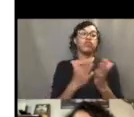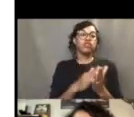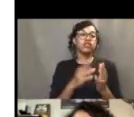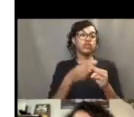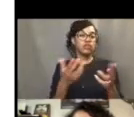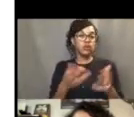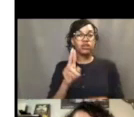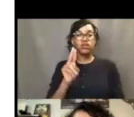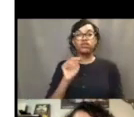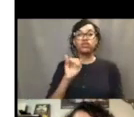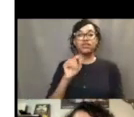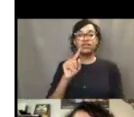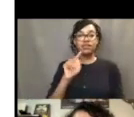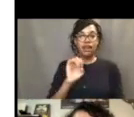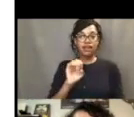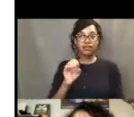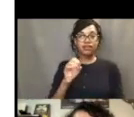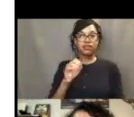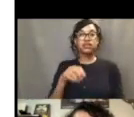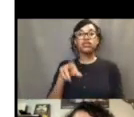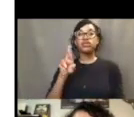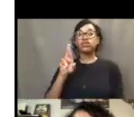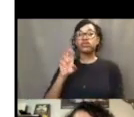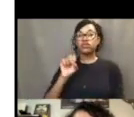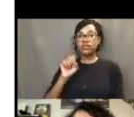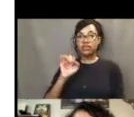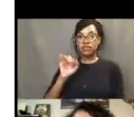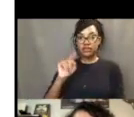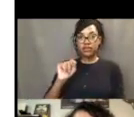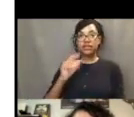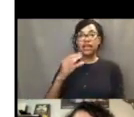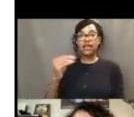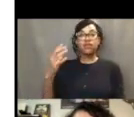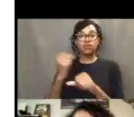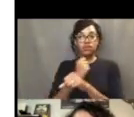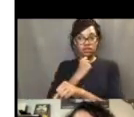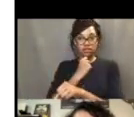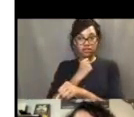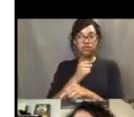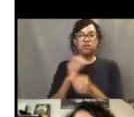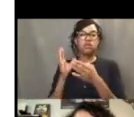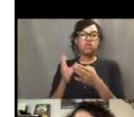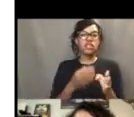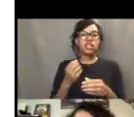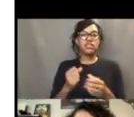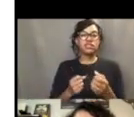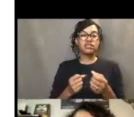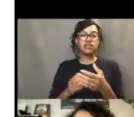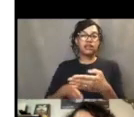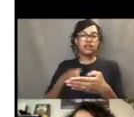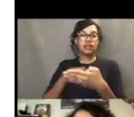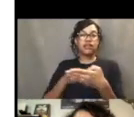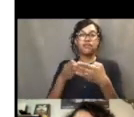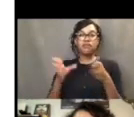School Takeovers in Milwaukee, a Revitalized Teacher Union Movement, Reflections from the Field, and before the march, before the strike, the